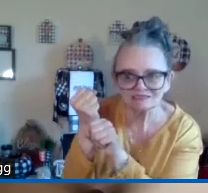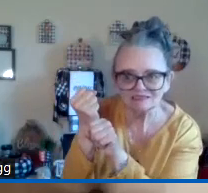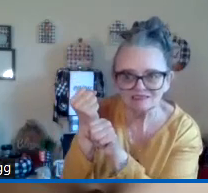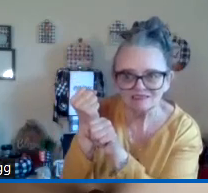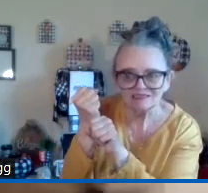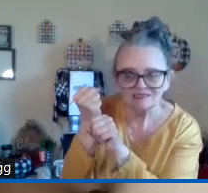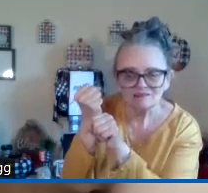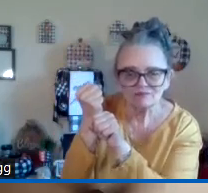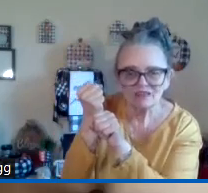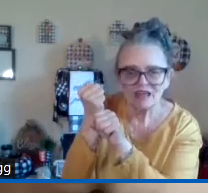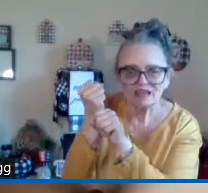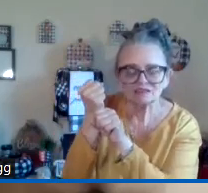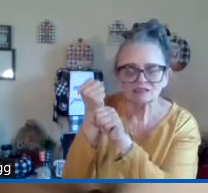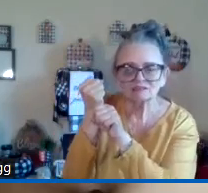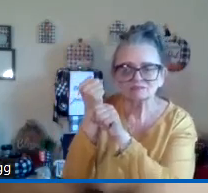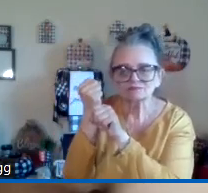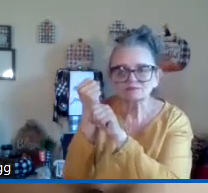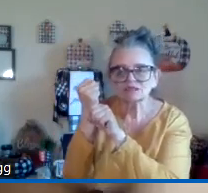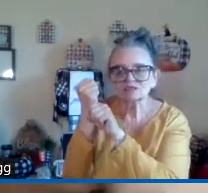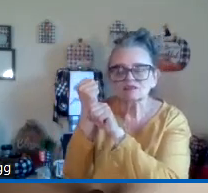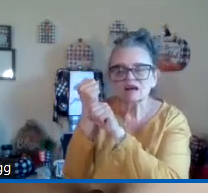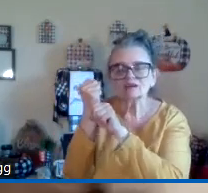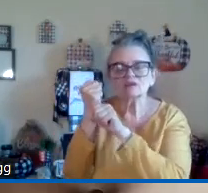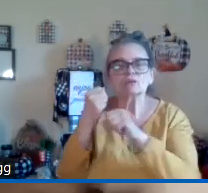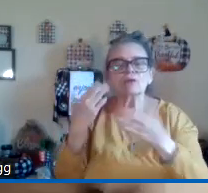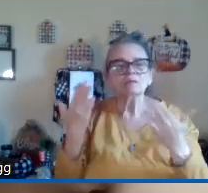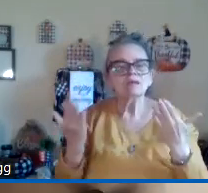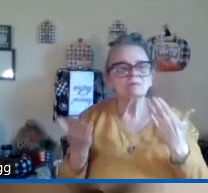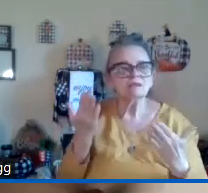will eventually pop up.